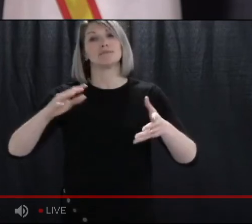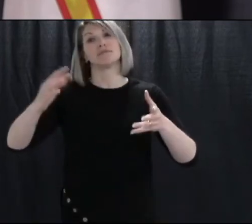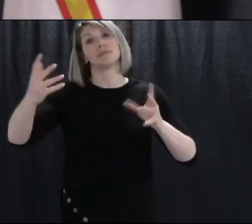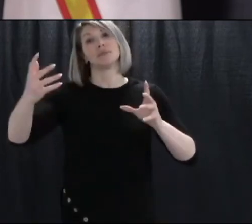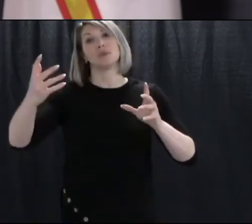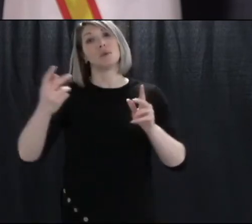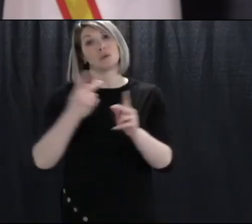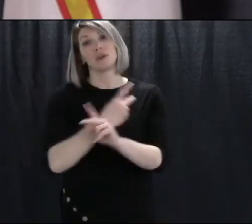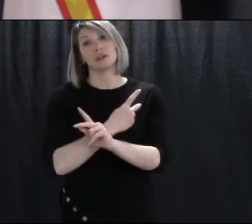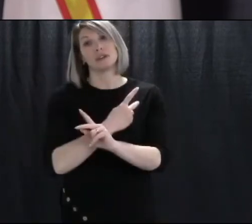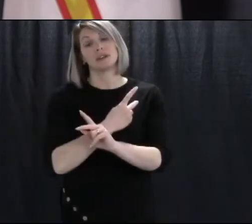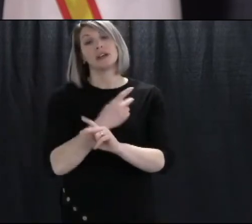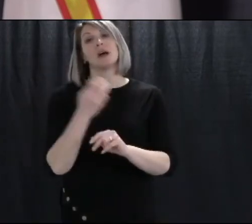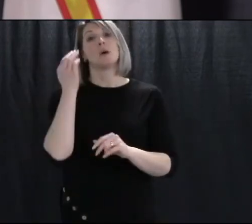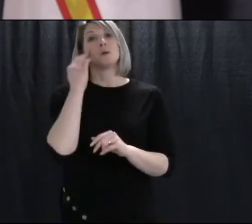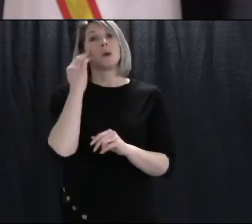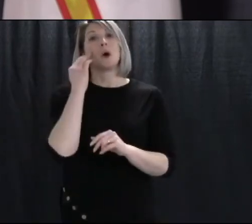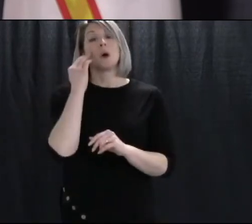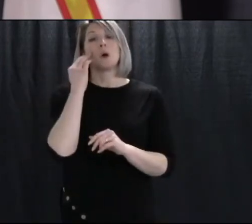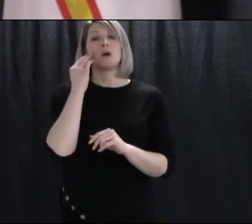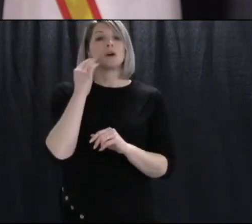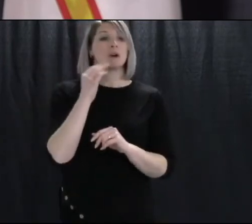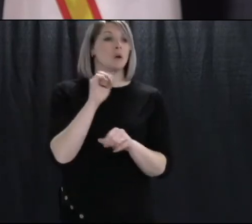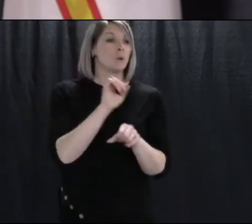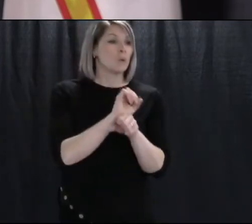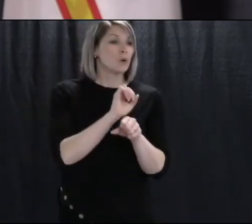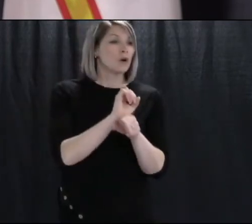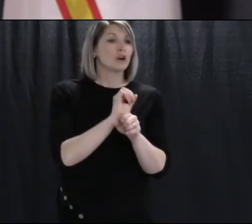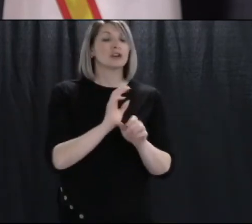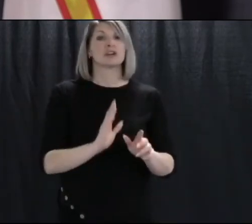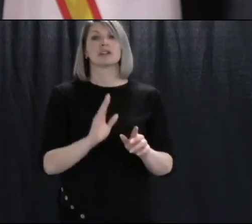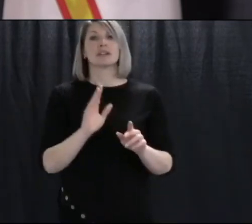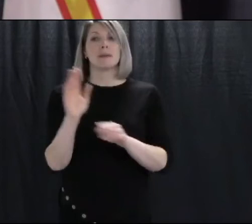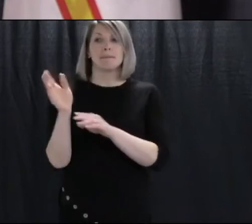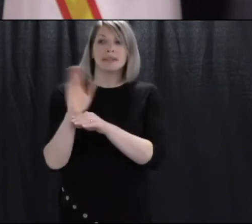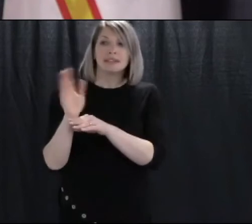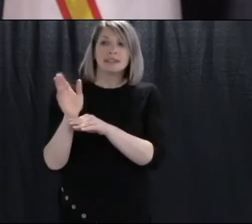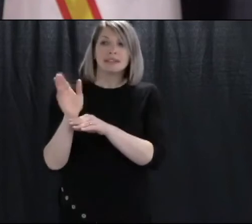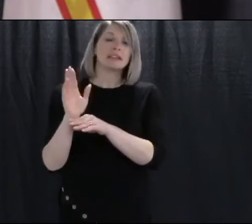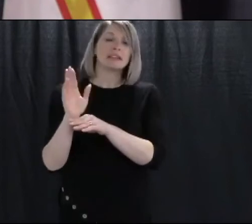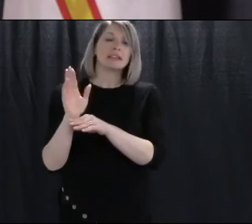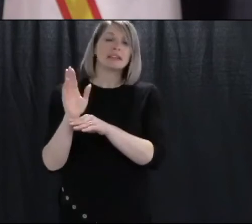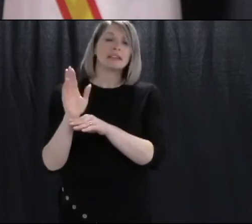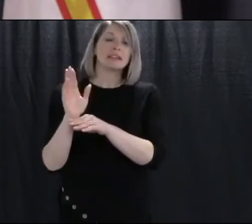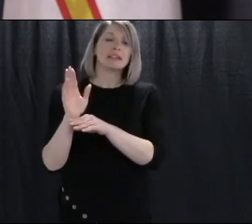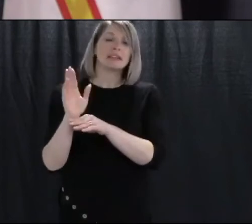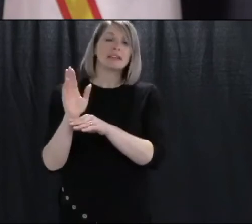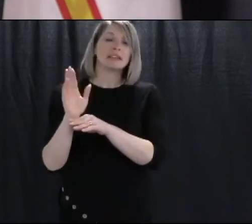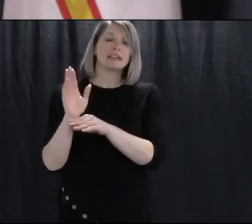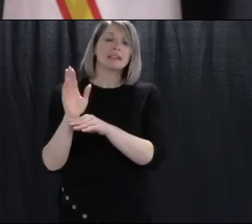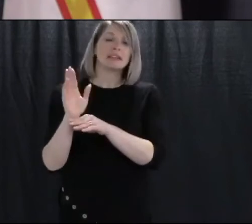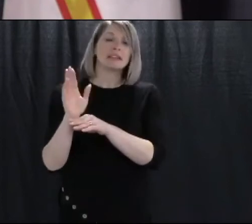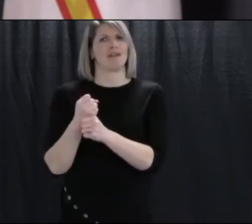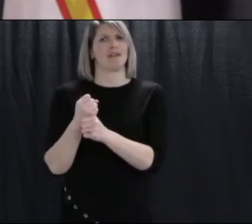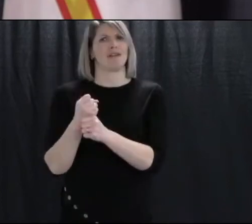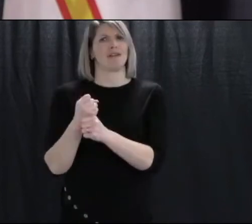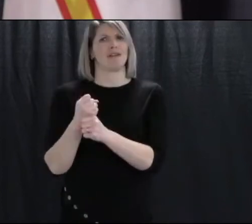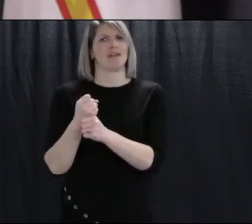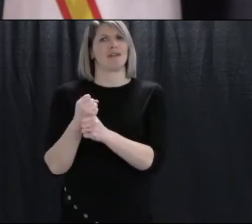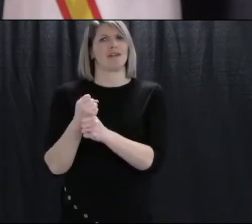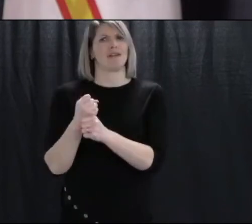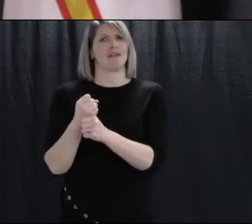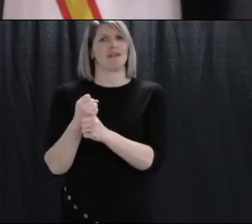when it comes to compensation and businesses that have been already through a difficult 2020 in our province, we